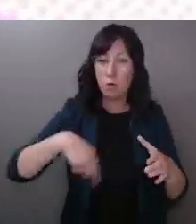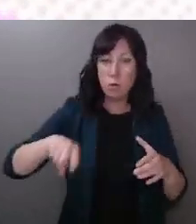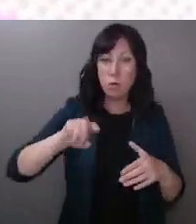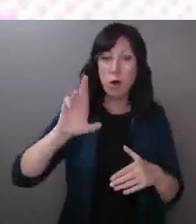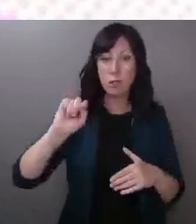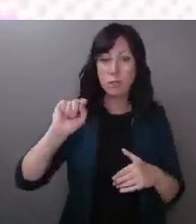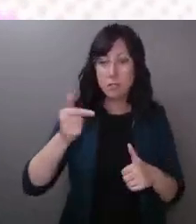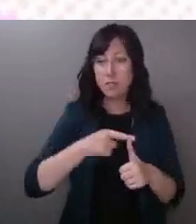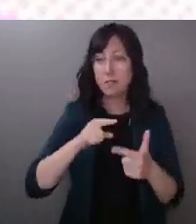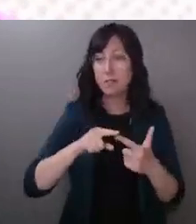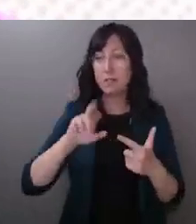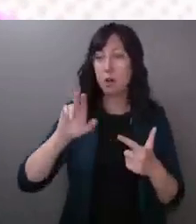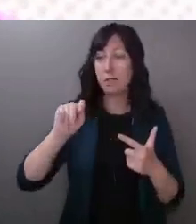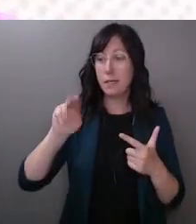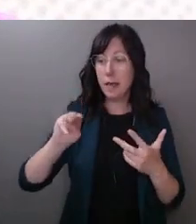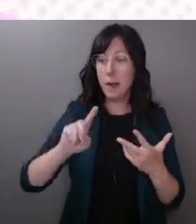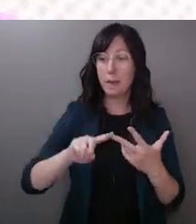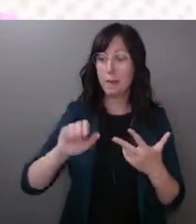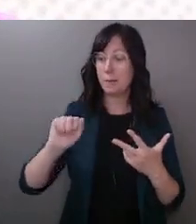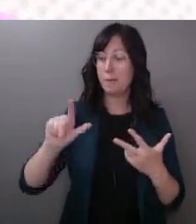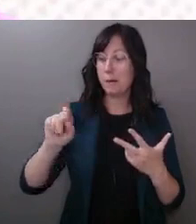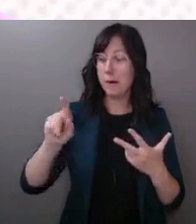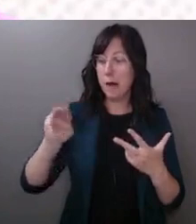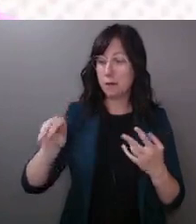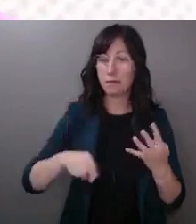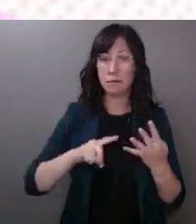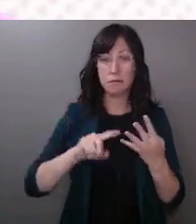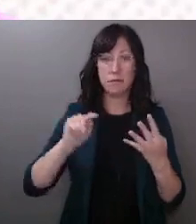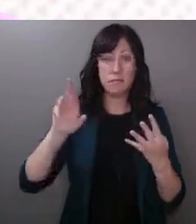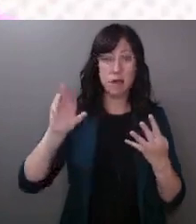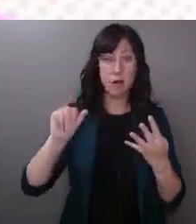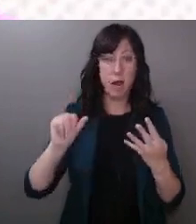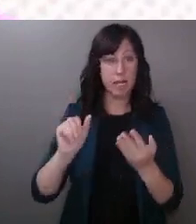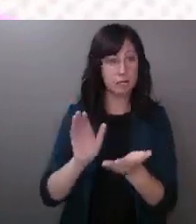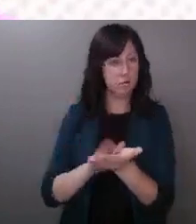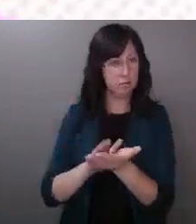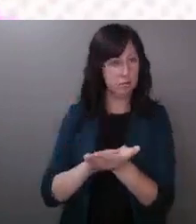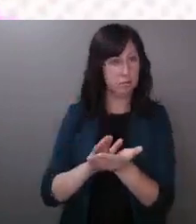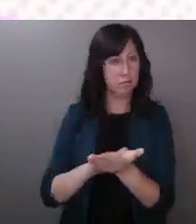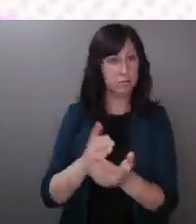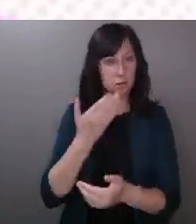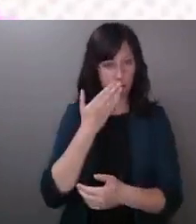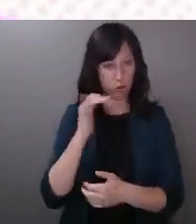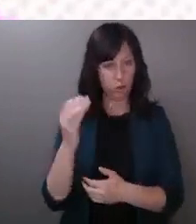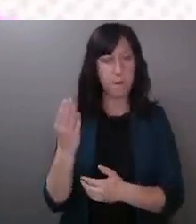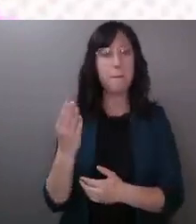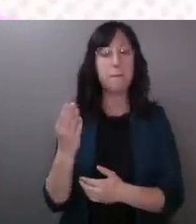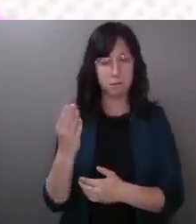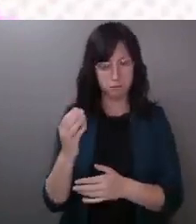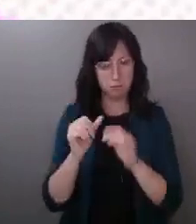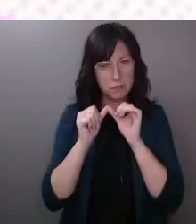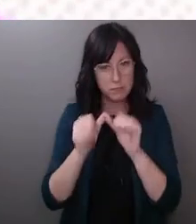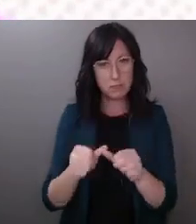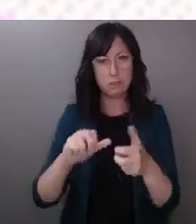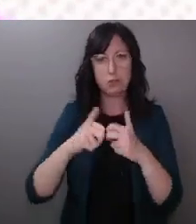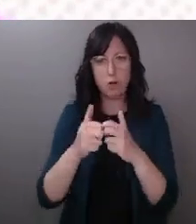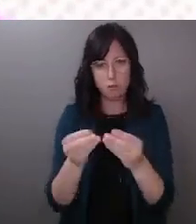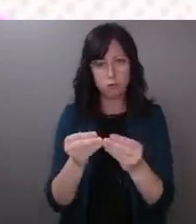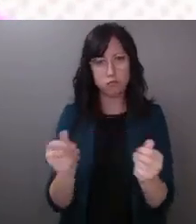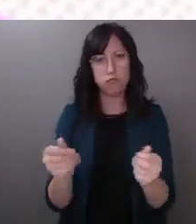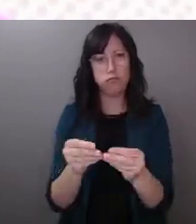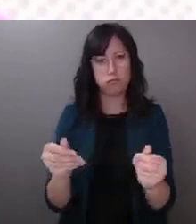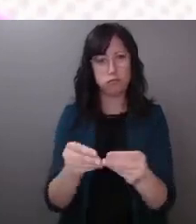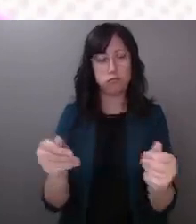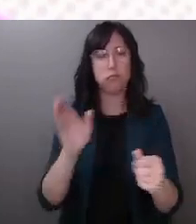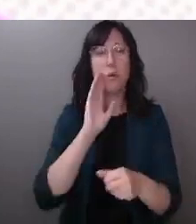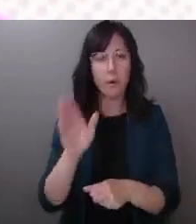Alstom, TRA, kudos. We have overcome this challenge and we will continue to work together to improve service